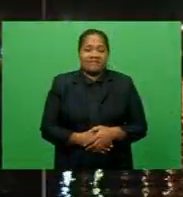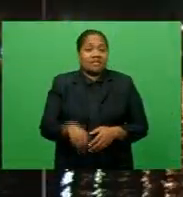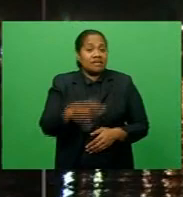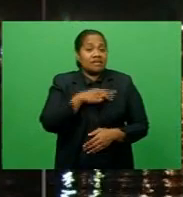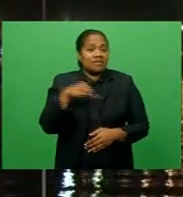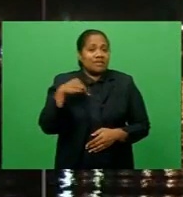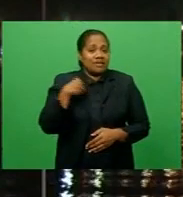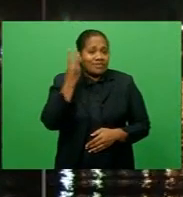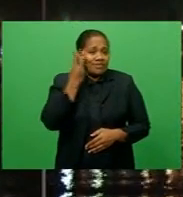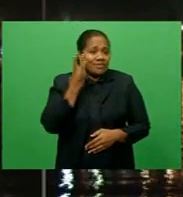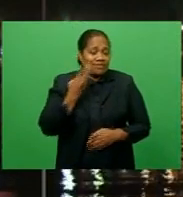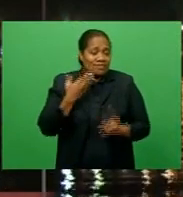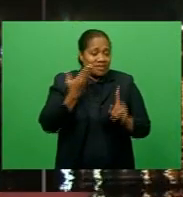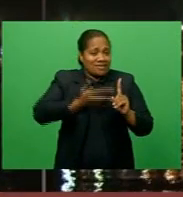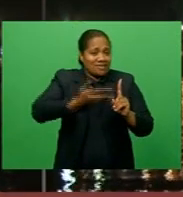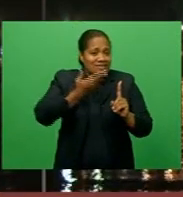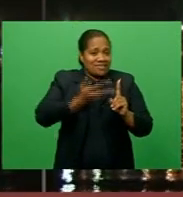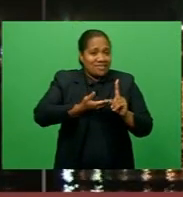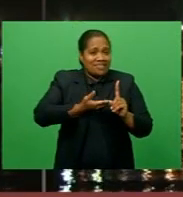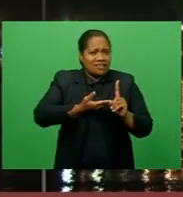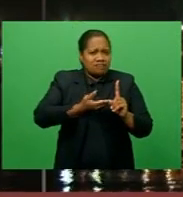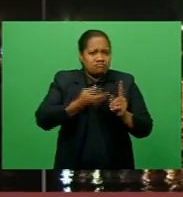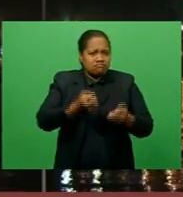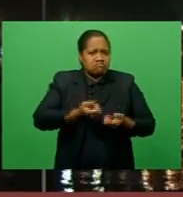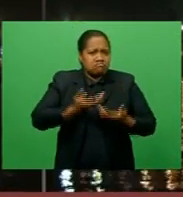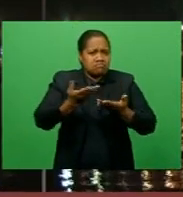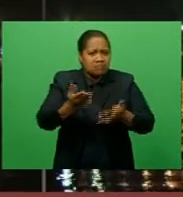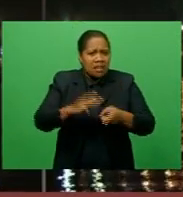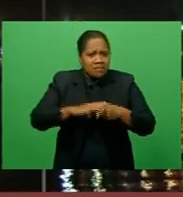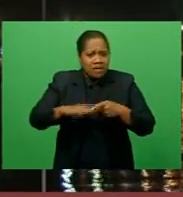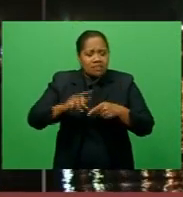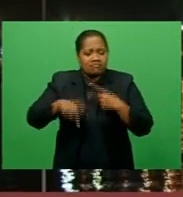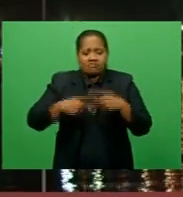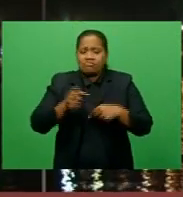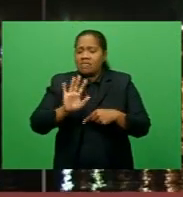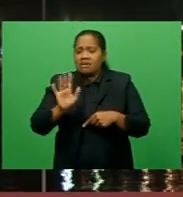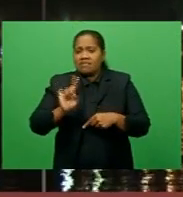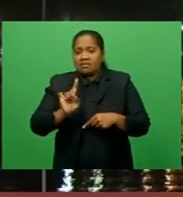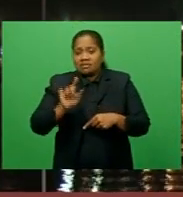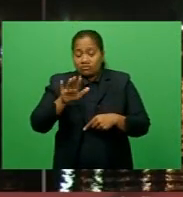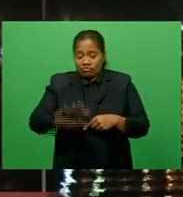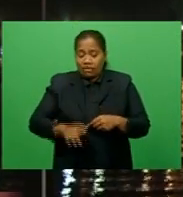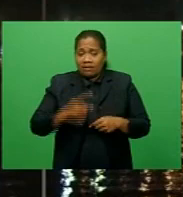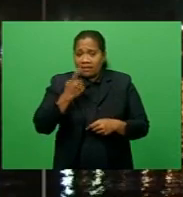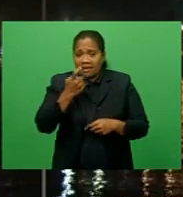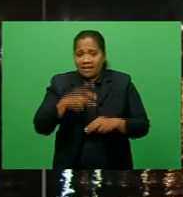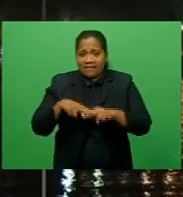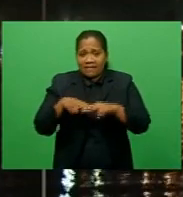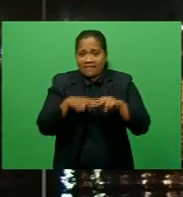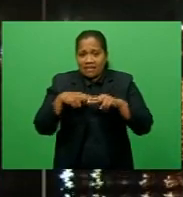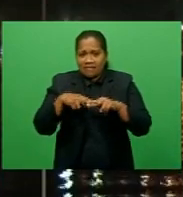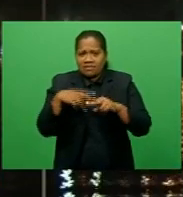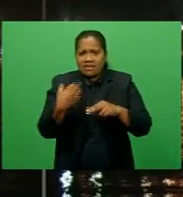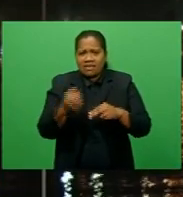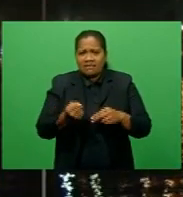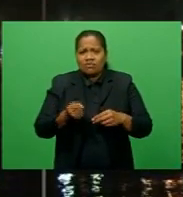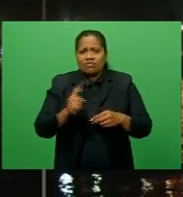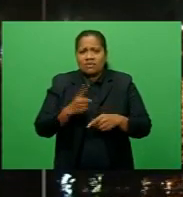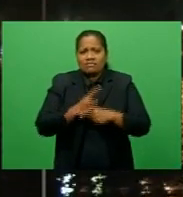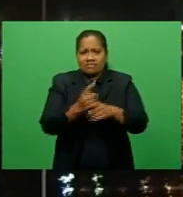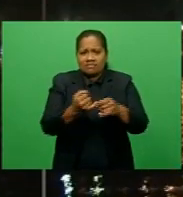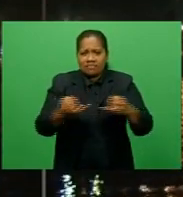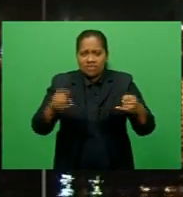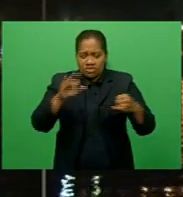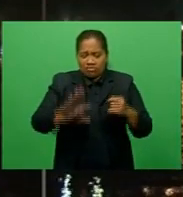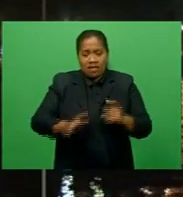Minister for Women Meriseni Vuniwanga gave a sobering message about childcare in Fiji while launching a guideline on child abuse